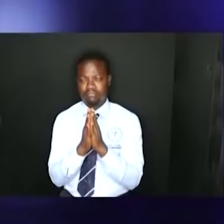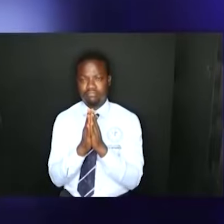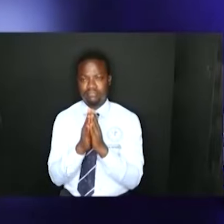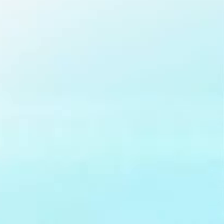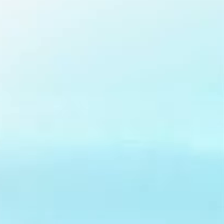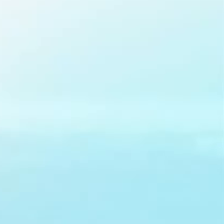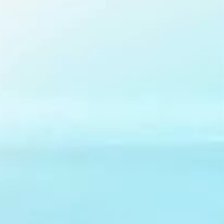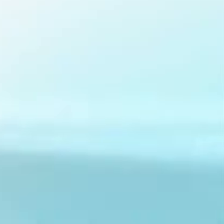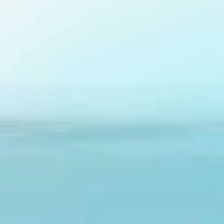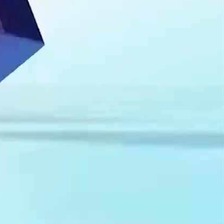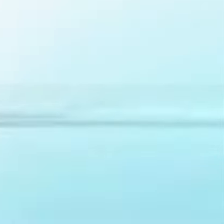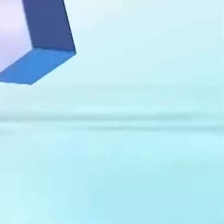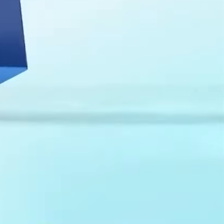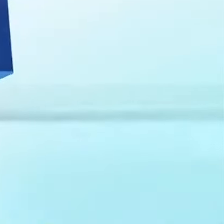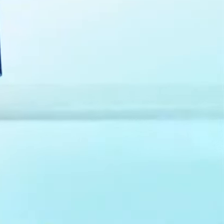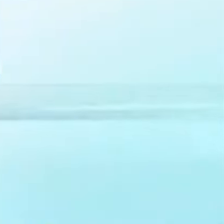to God straight away.